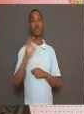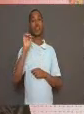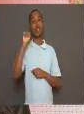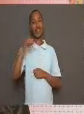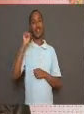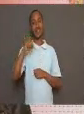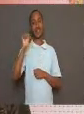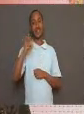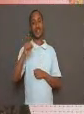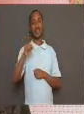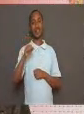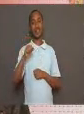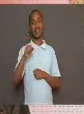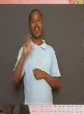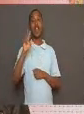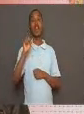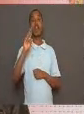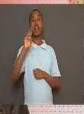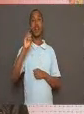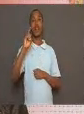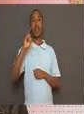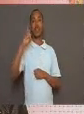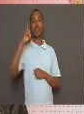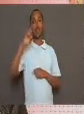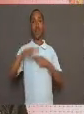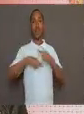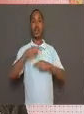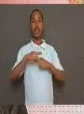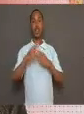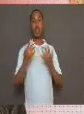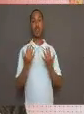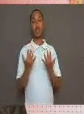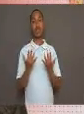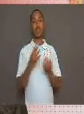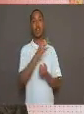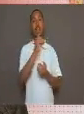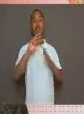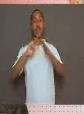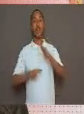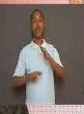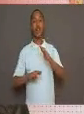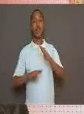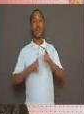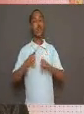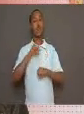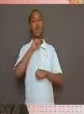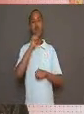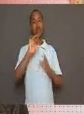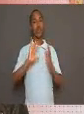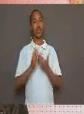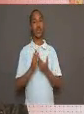there is. In non-redox reactions, oxidation and reduction do not